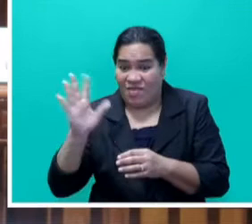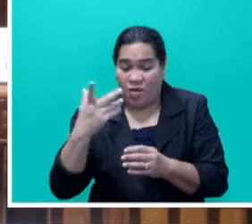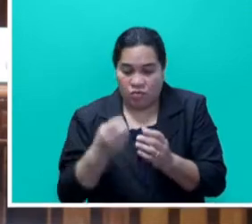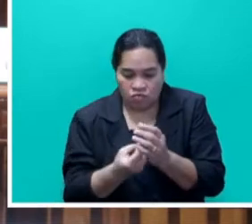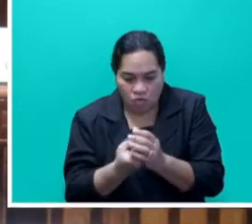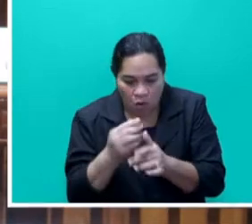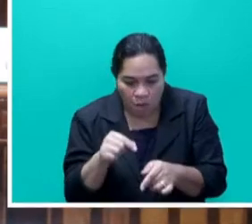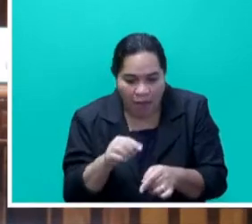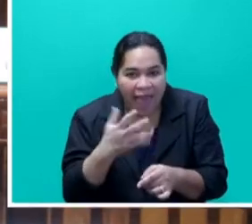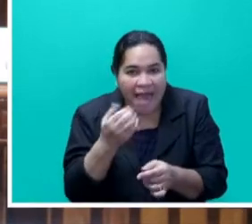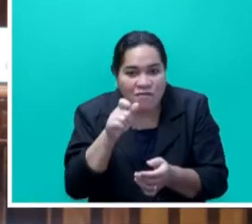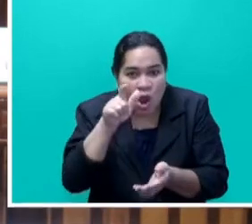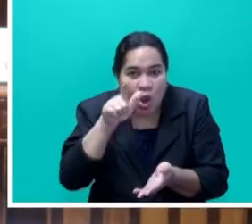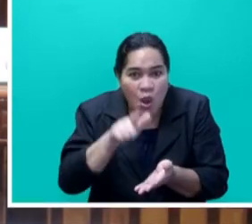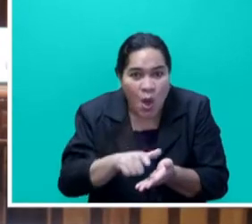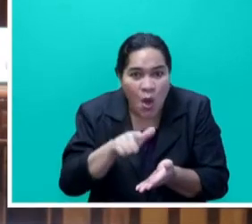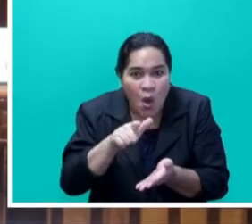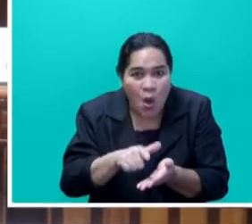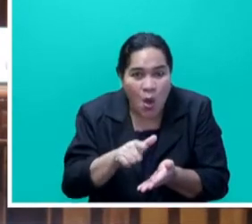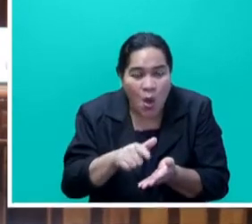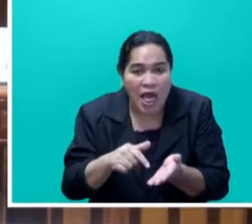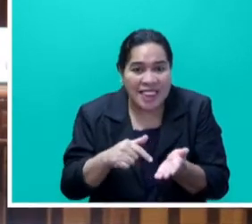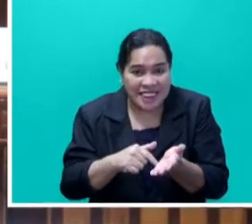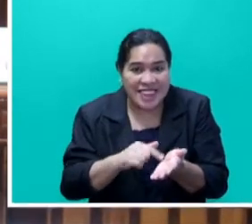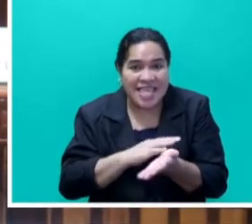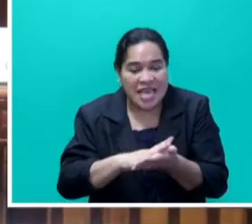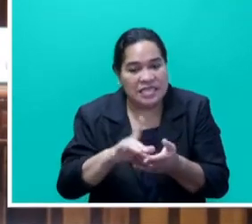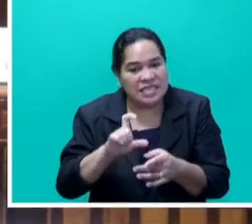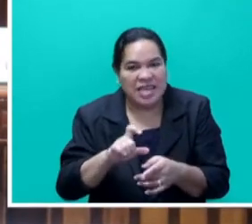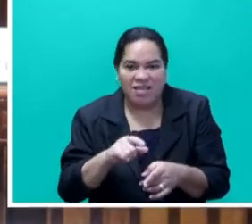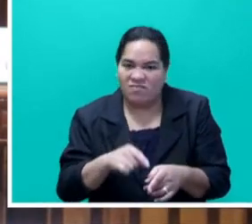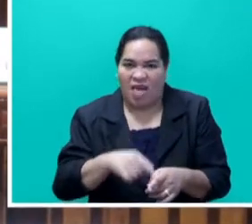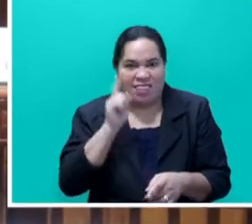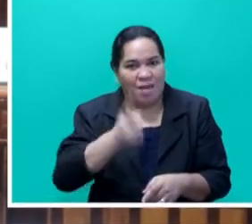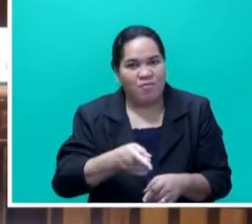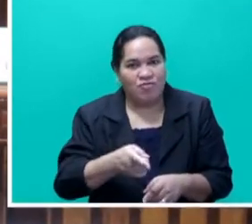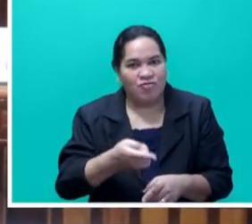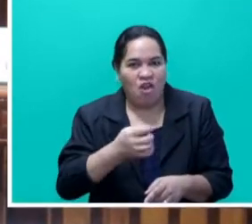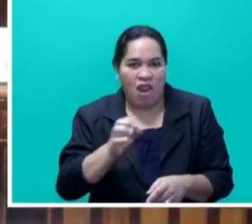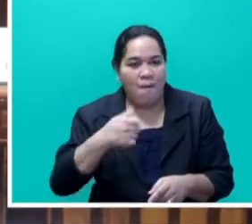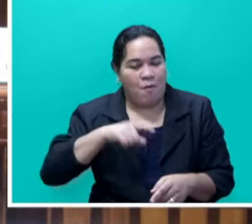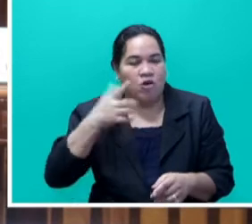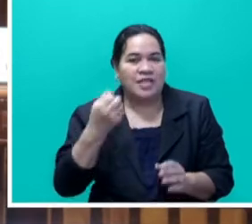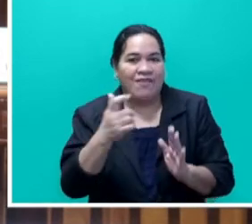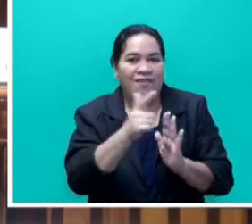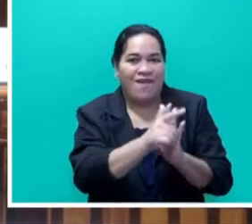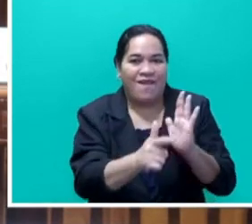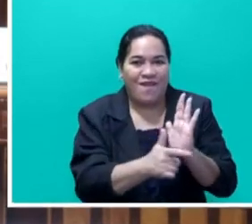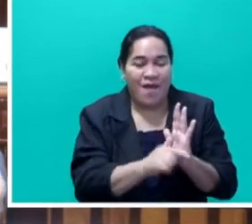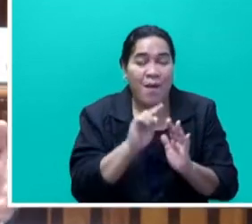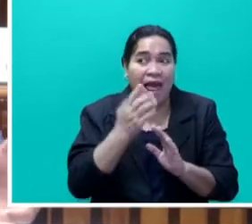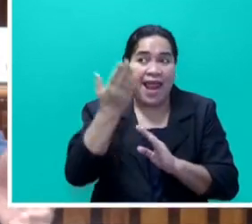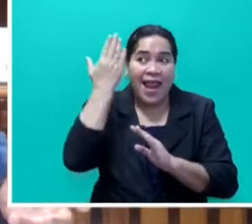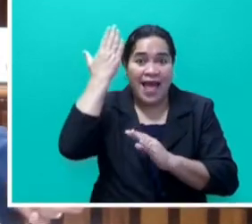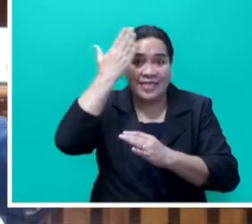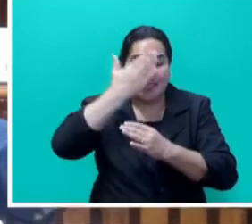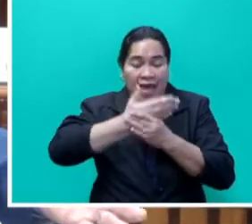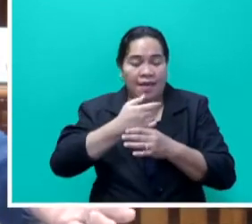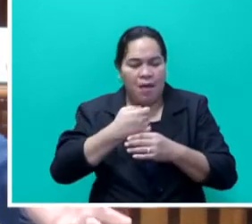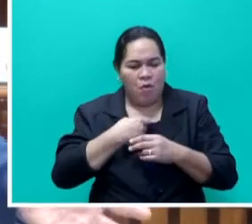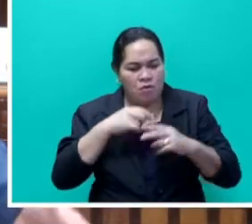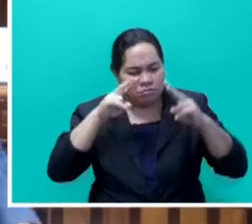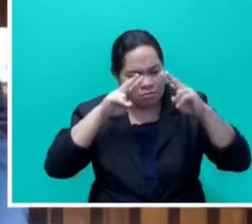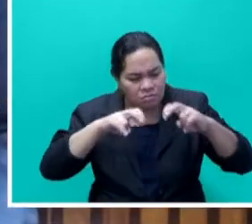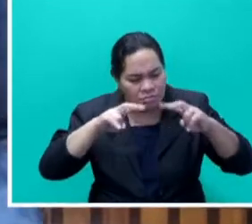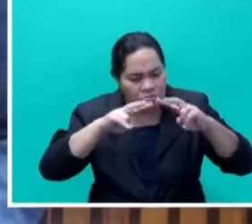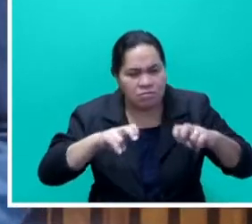very low levels of THC, it'll still be illegal. So, in fact, last night I was also looking at the regulations in